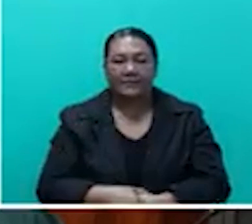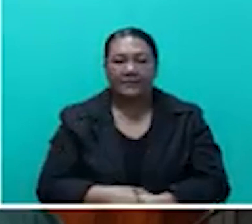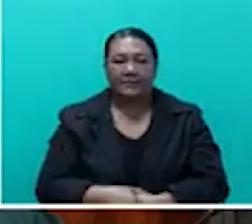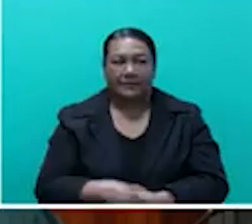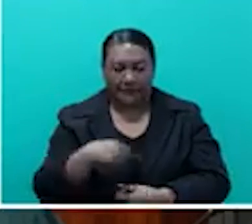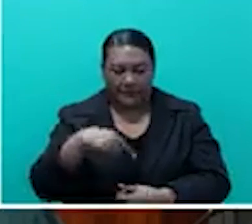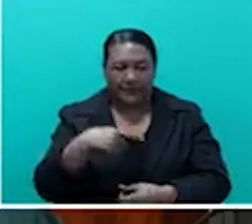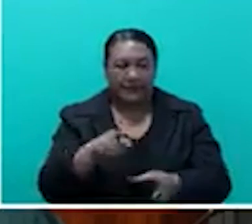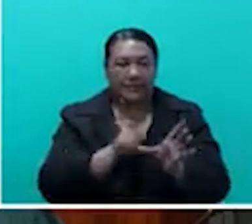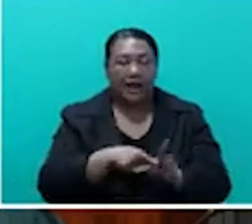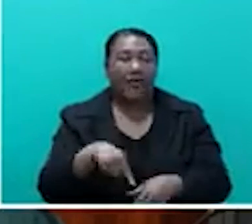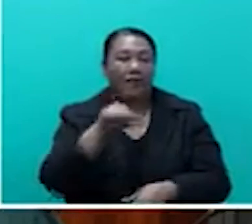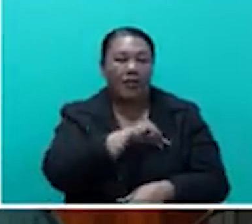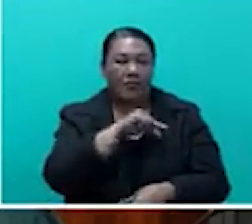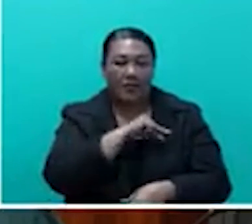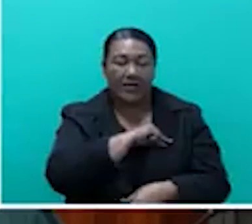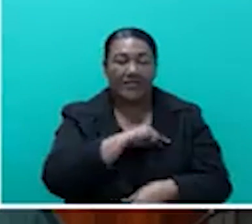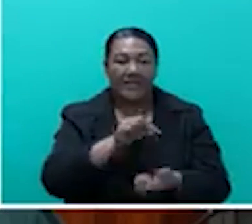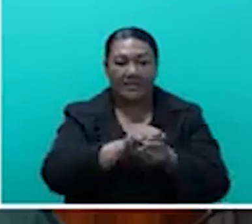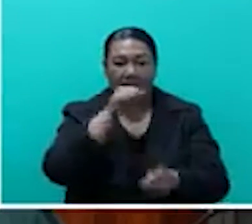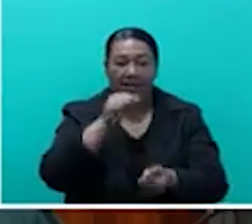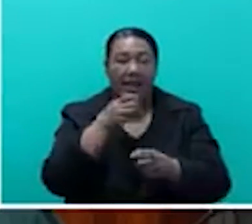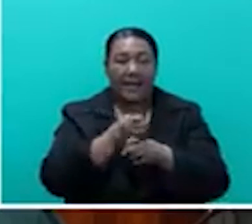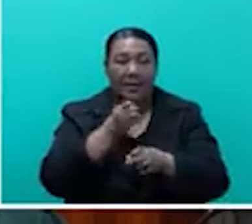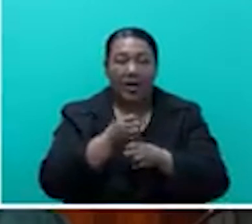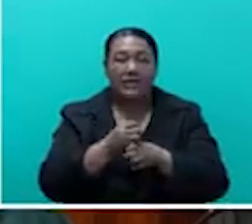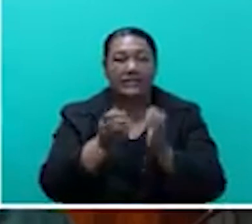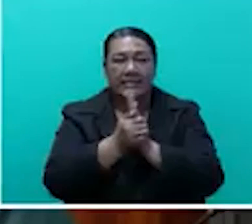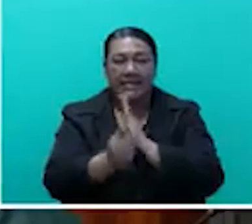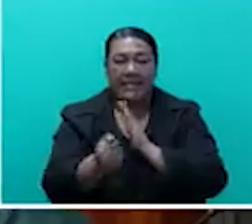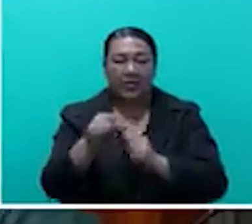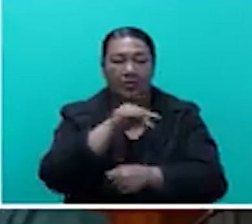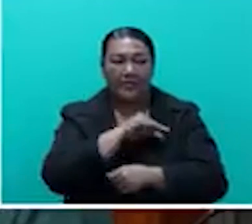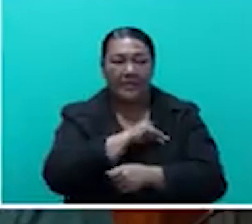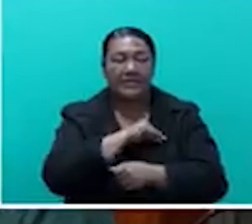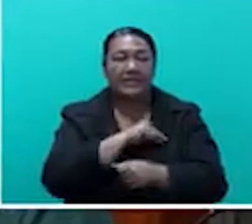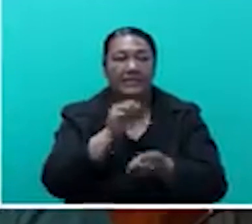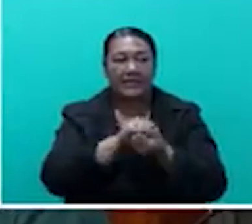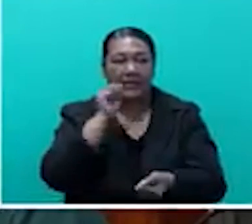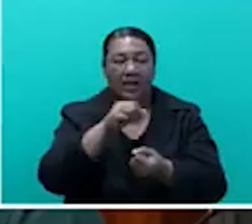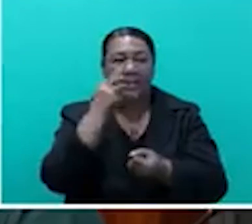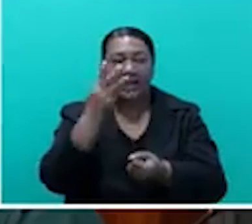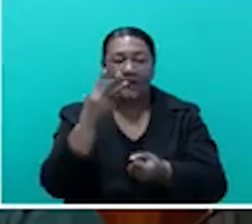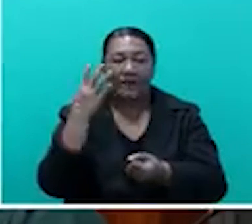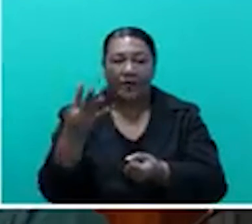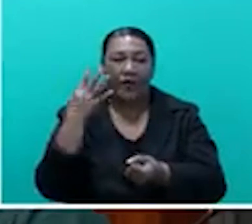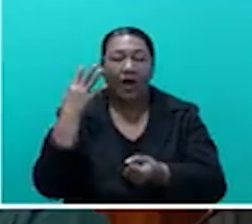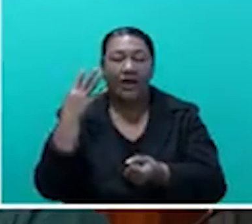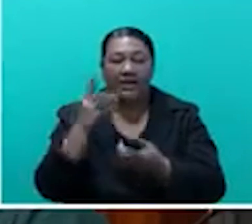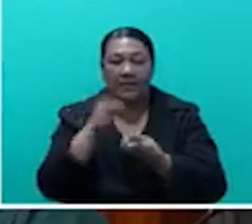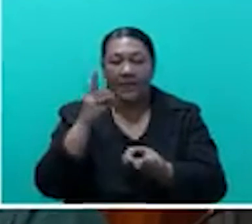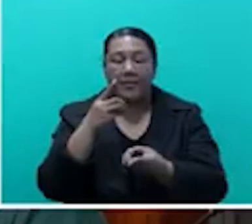HECF accredited employer-based providers for skills qualification at Certificate 3, 4 or Diploma Level